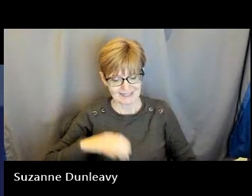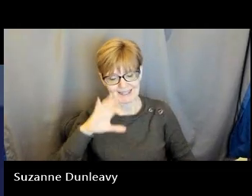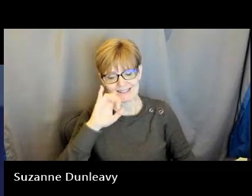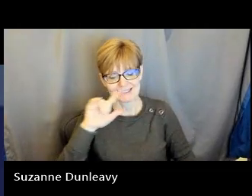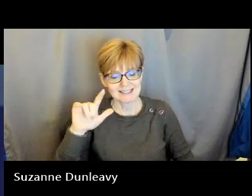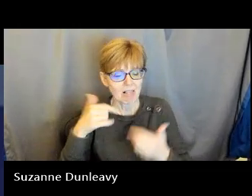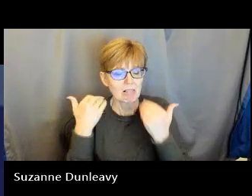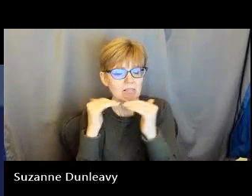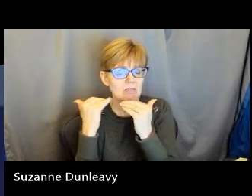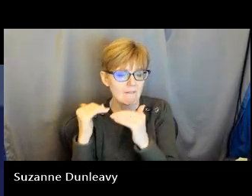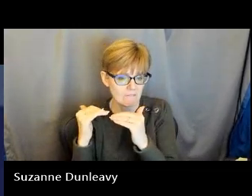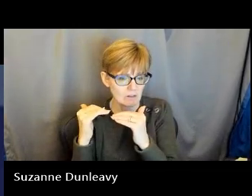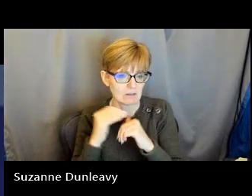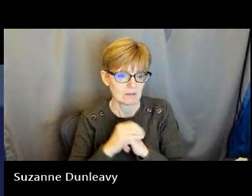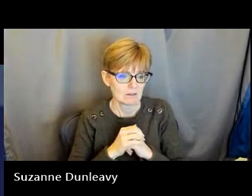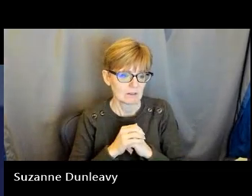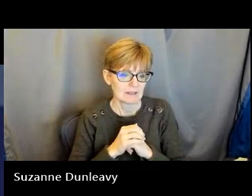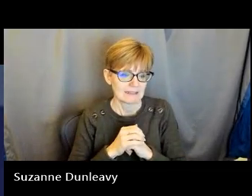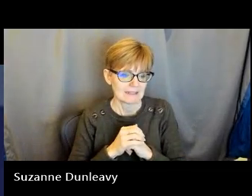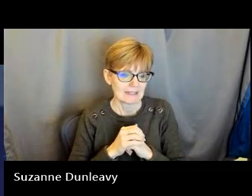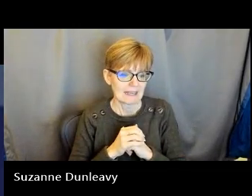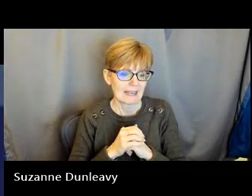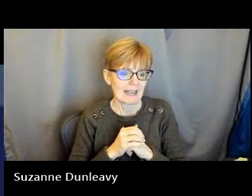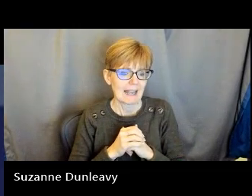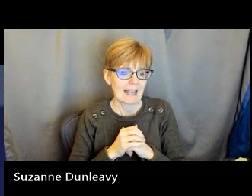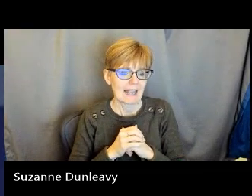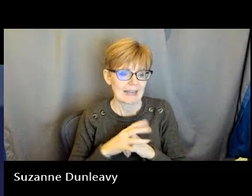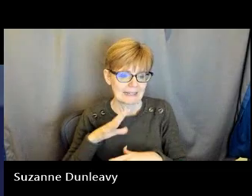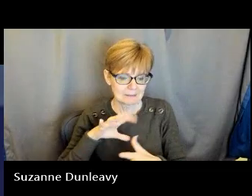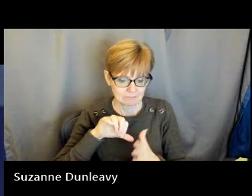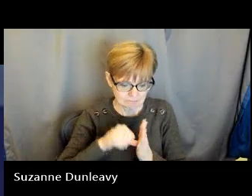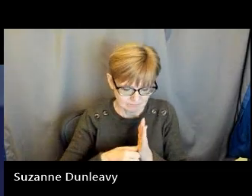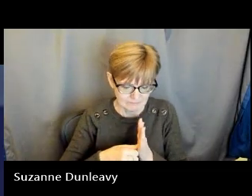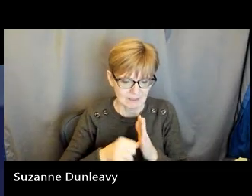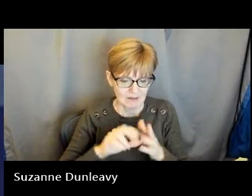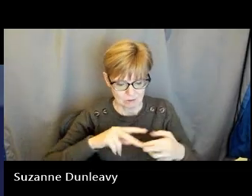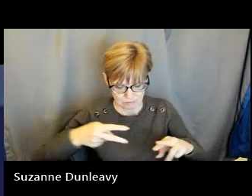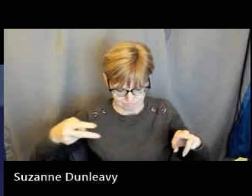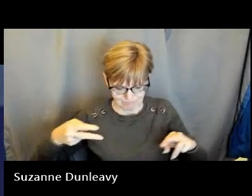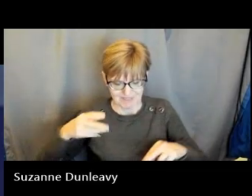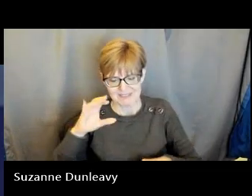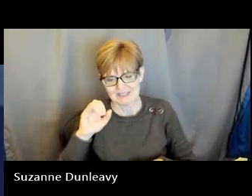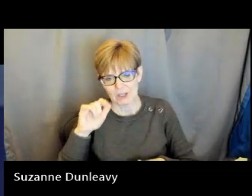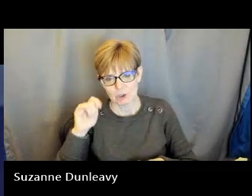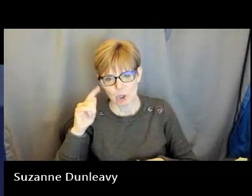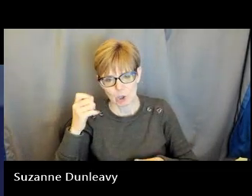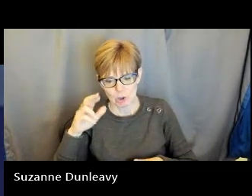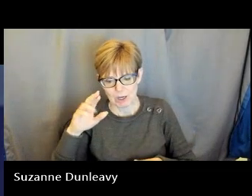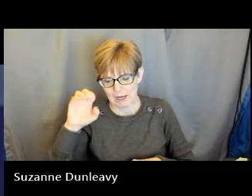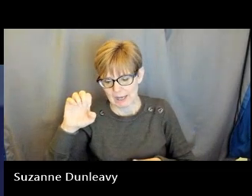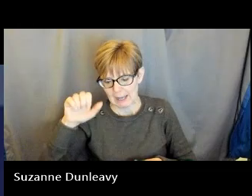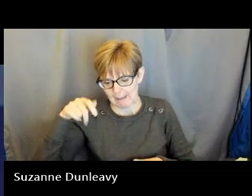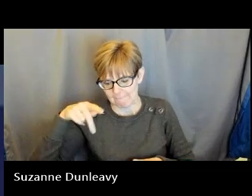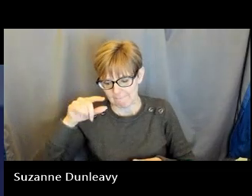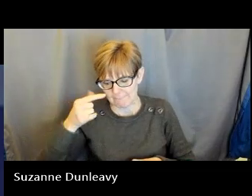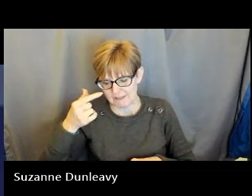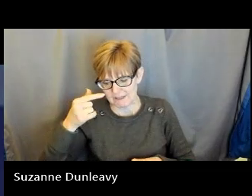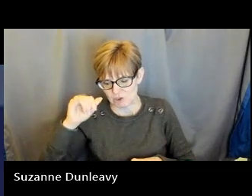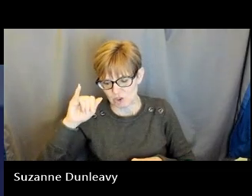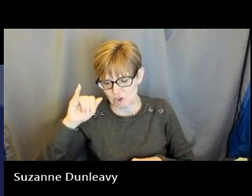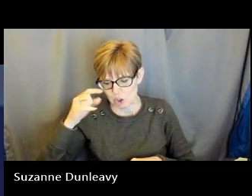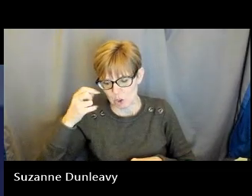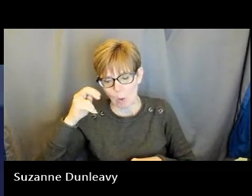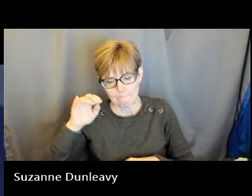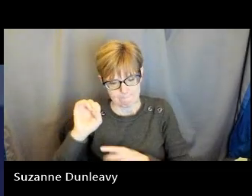an imprint or a mark on our epigenome or our cellular material that's passed down to future generations.